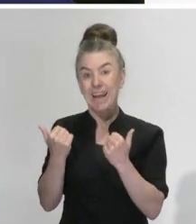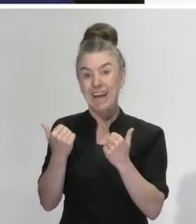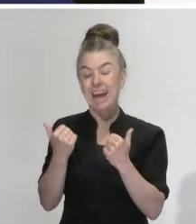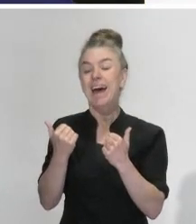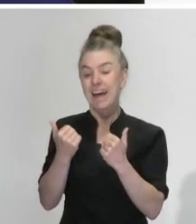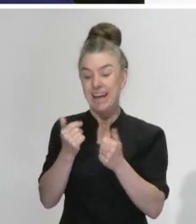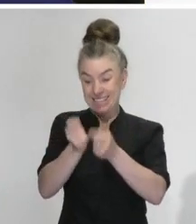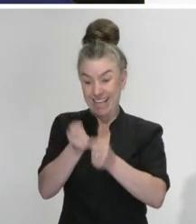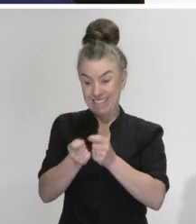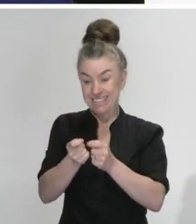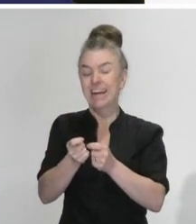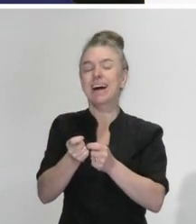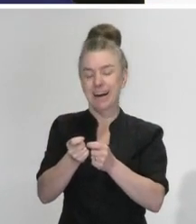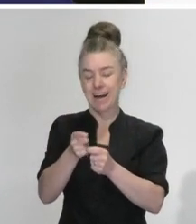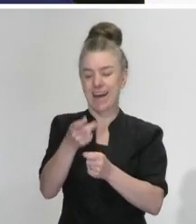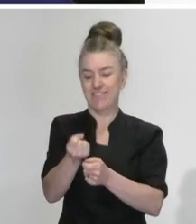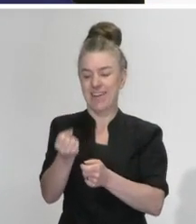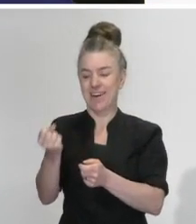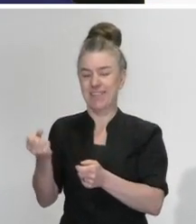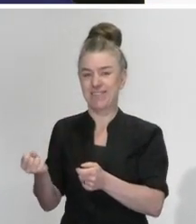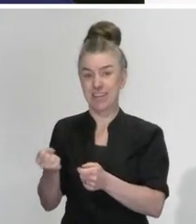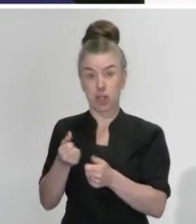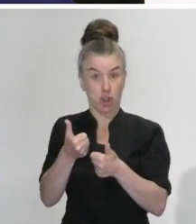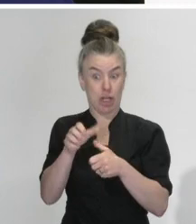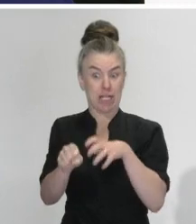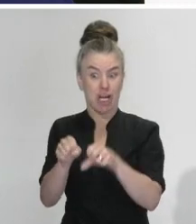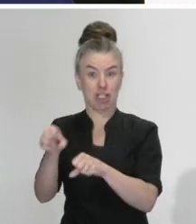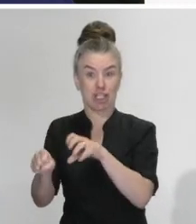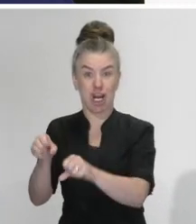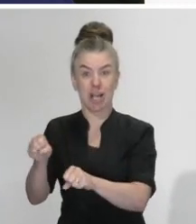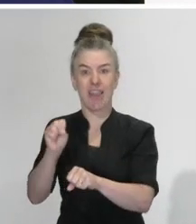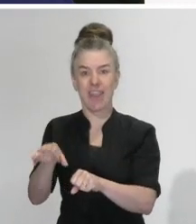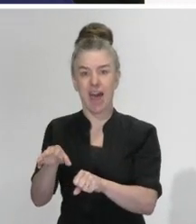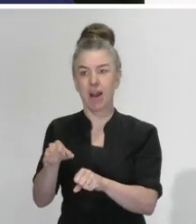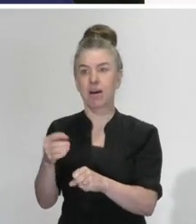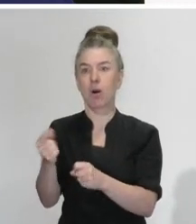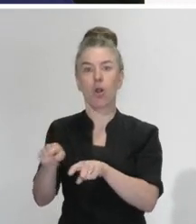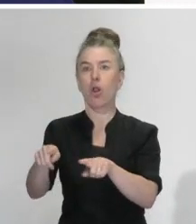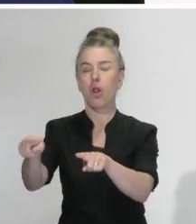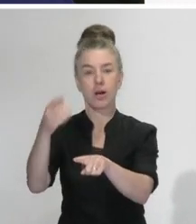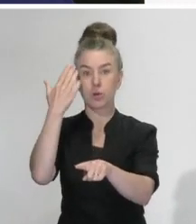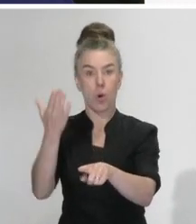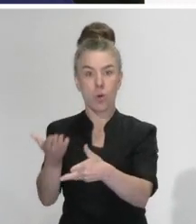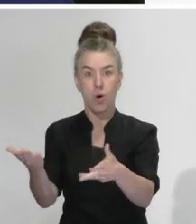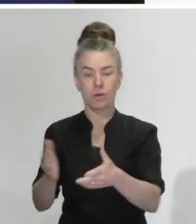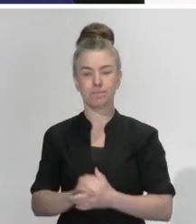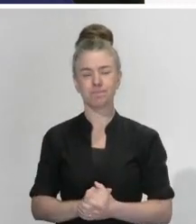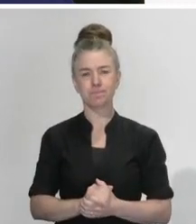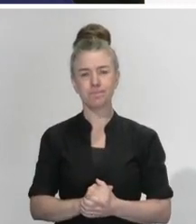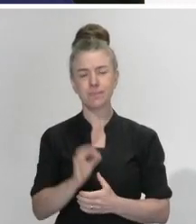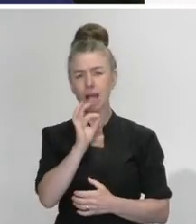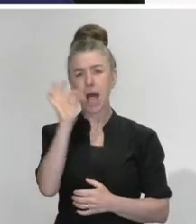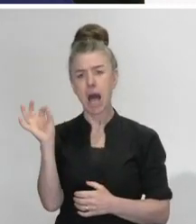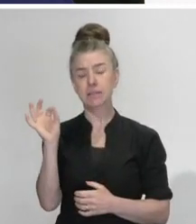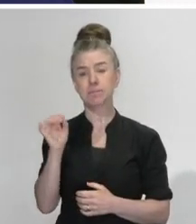if they become symptomatic. So I think it's good that we are finding those cases, because then we can take appropriate action. Are hospital beds or